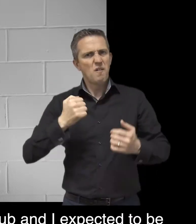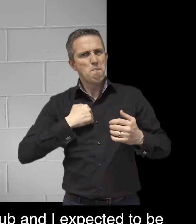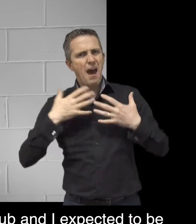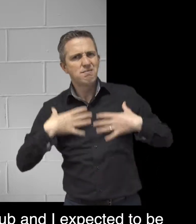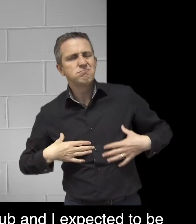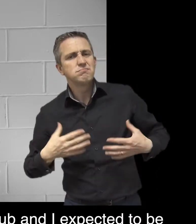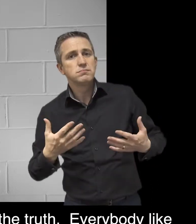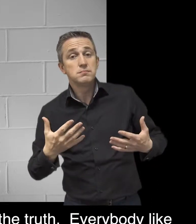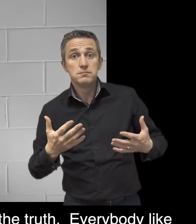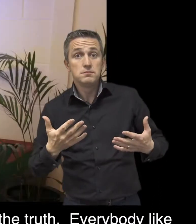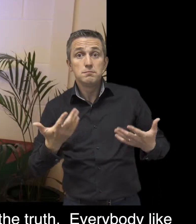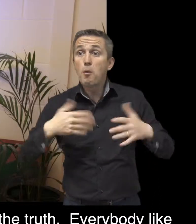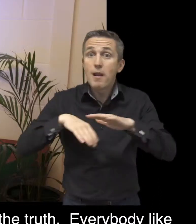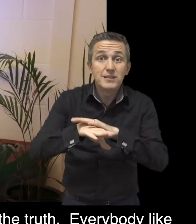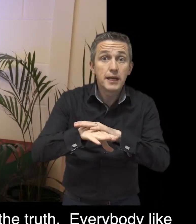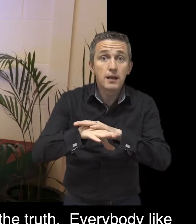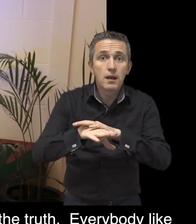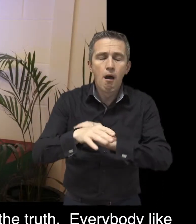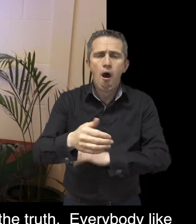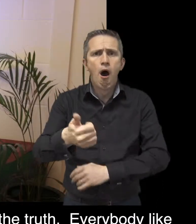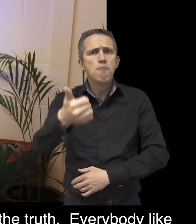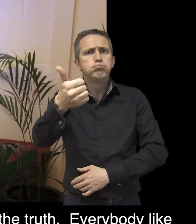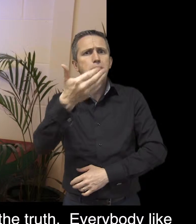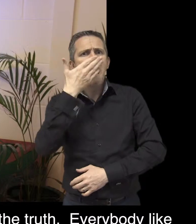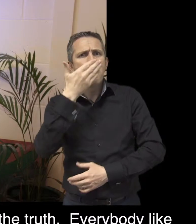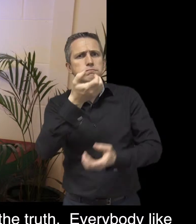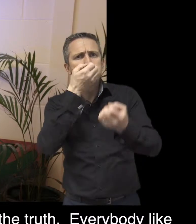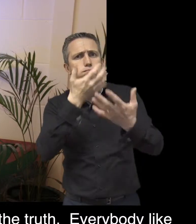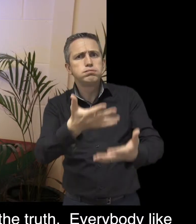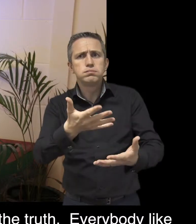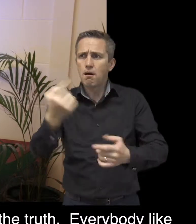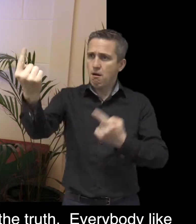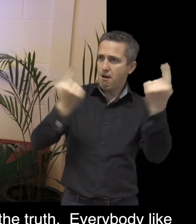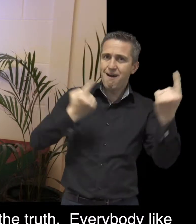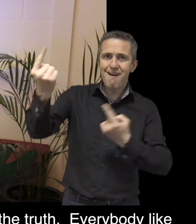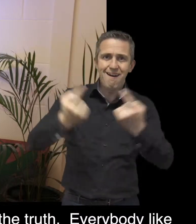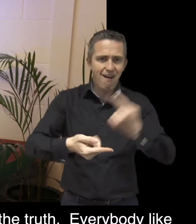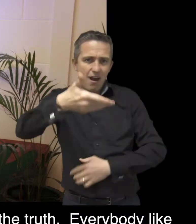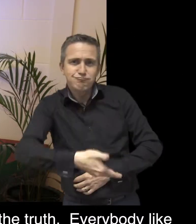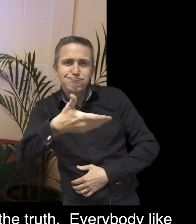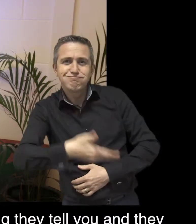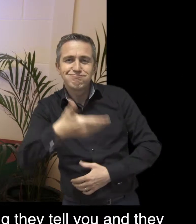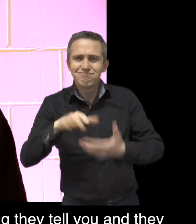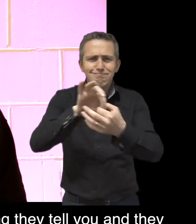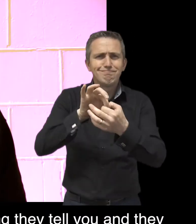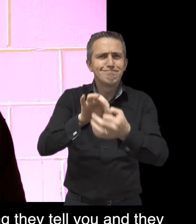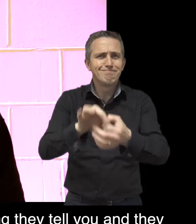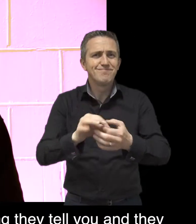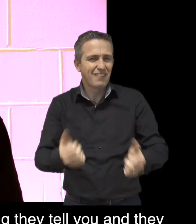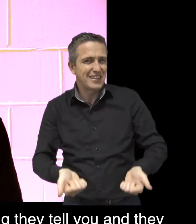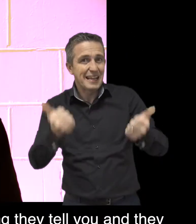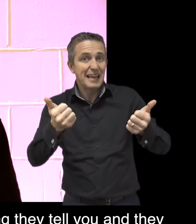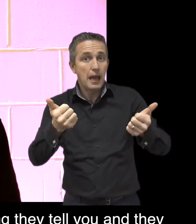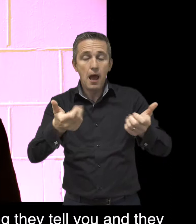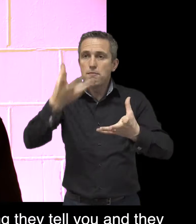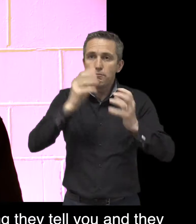it couldn't be further from the truth. Everybody just one by one came up and shook your hand, and if you do something wrong